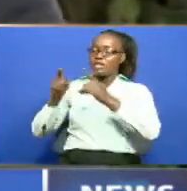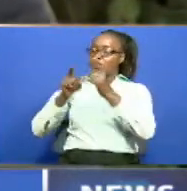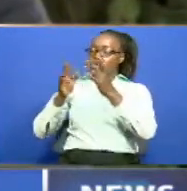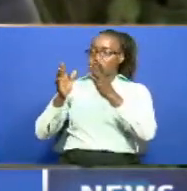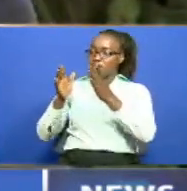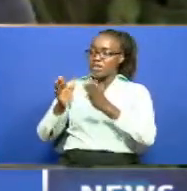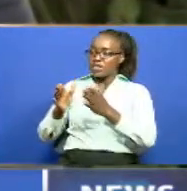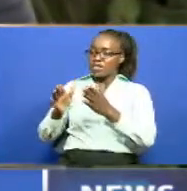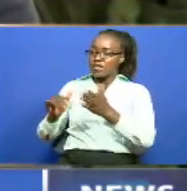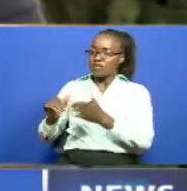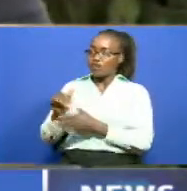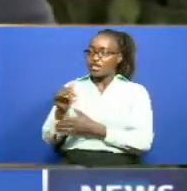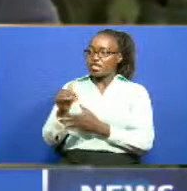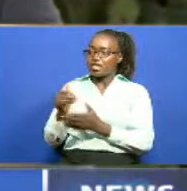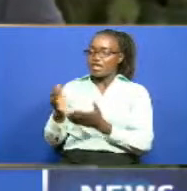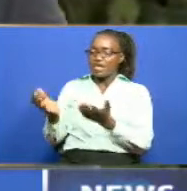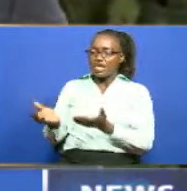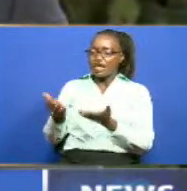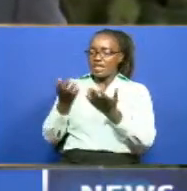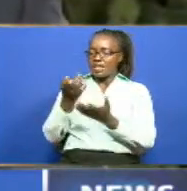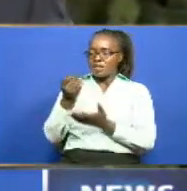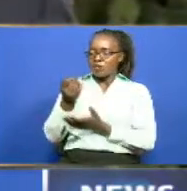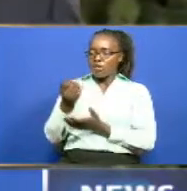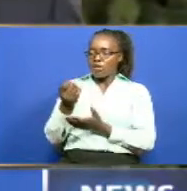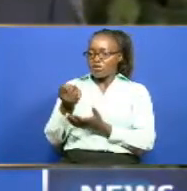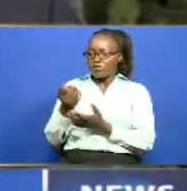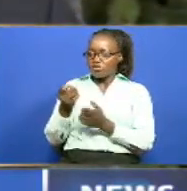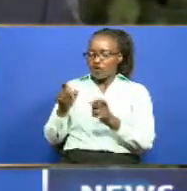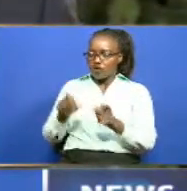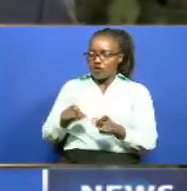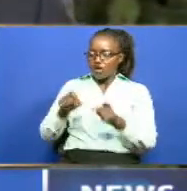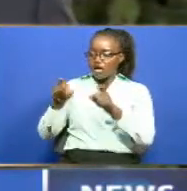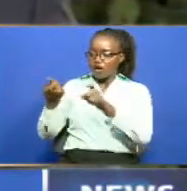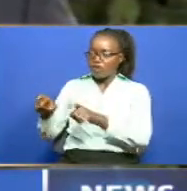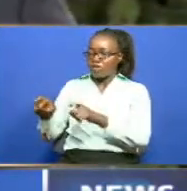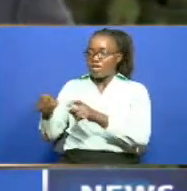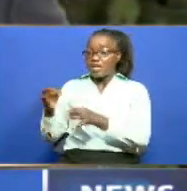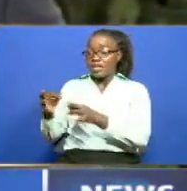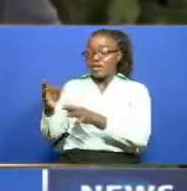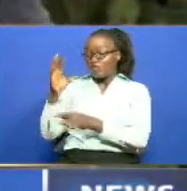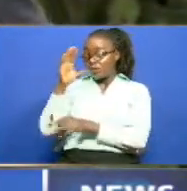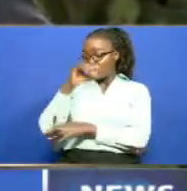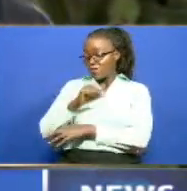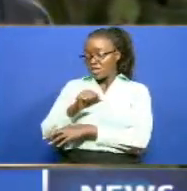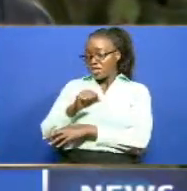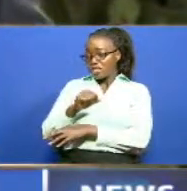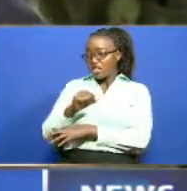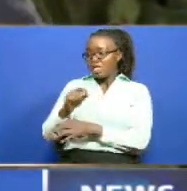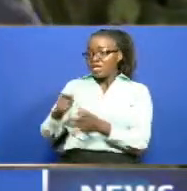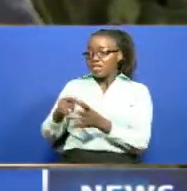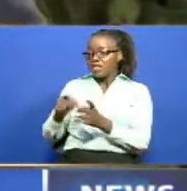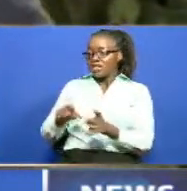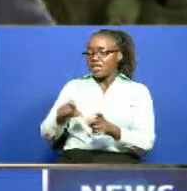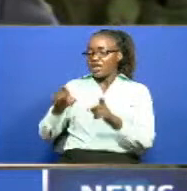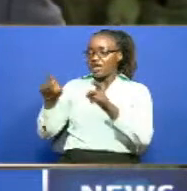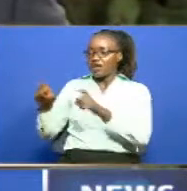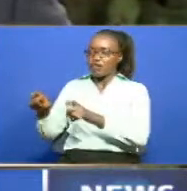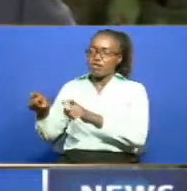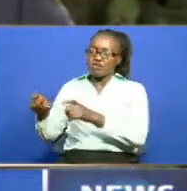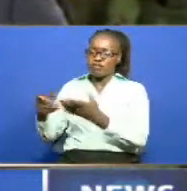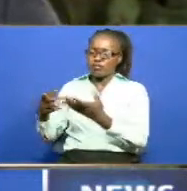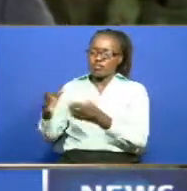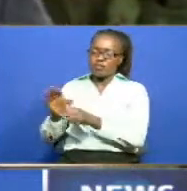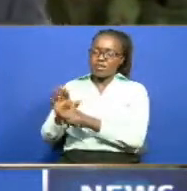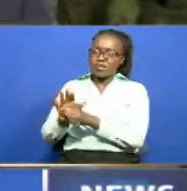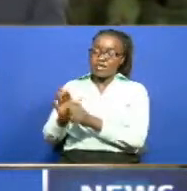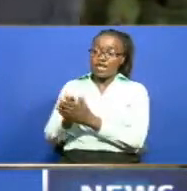also take a little bit of cargo. So now when there were no passenger flights, the cargo was just building up. There was too much cargo, and the